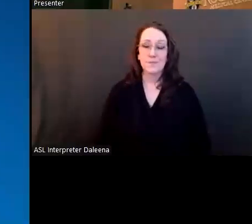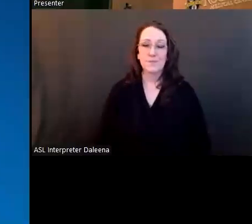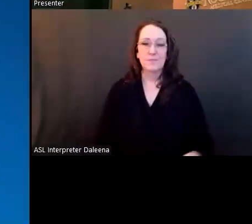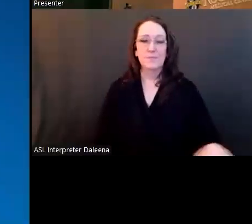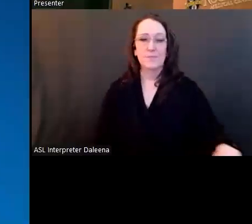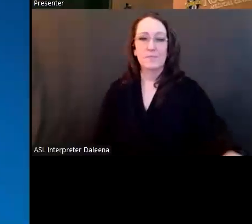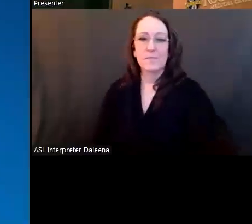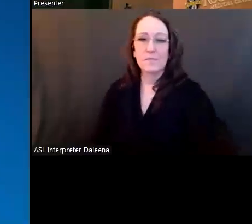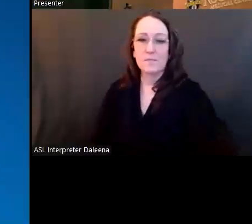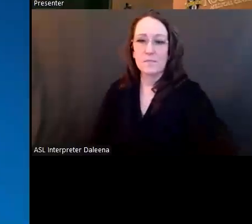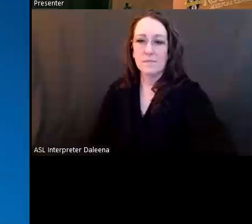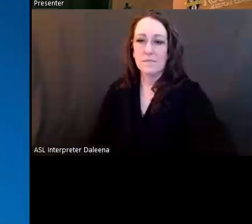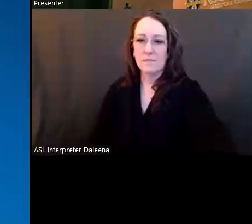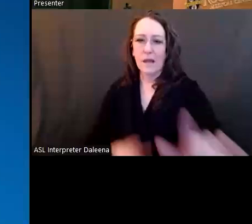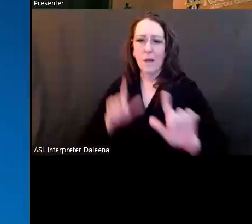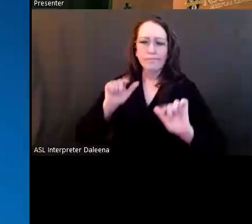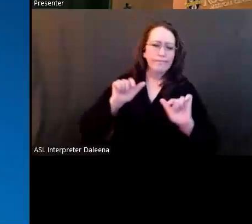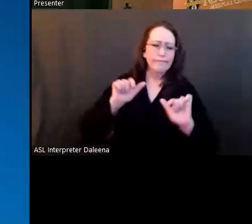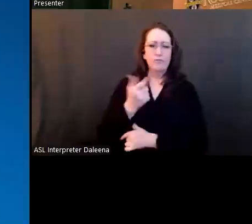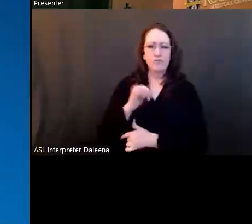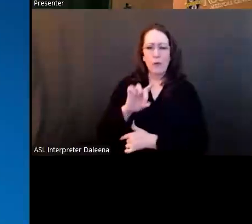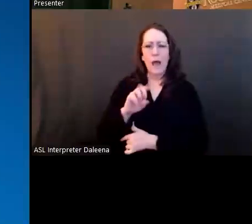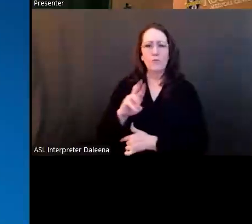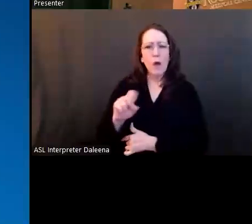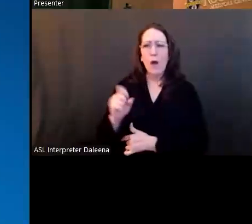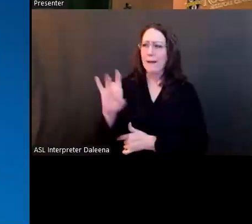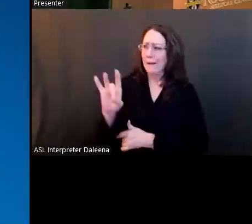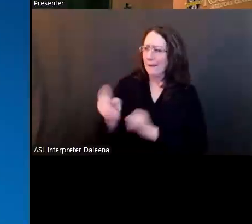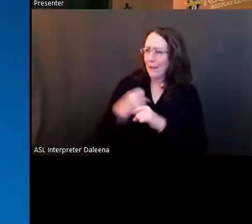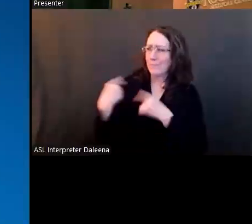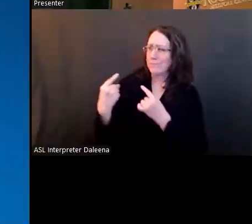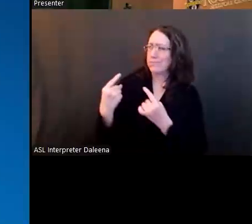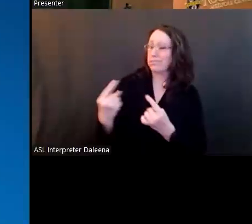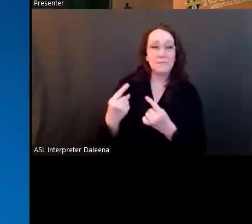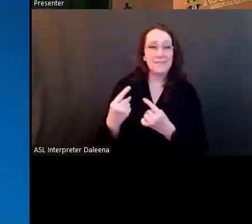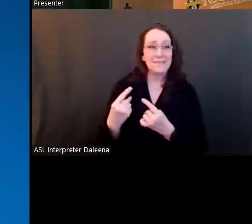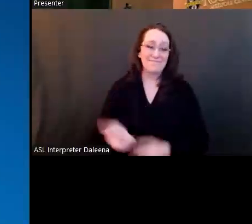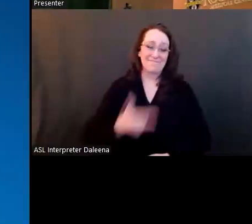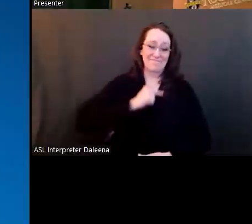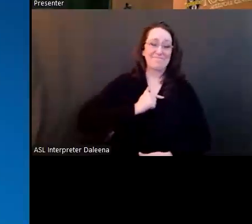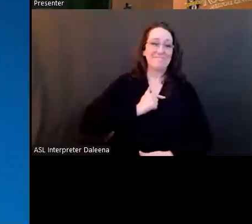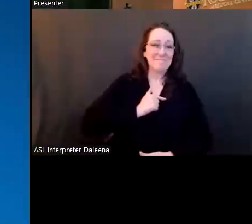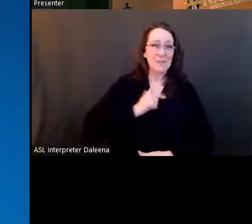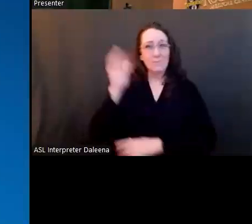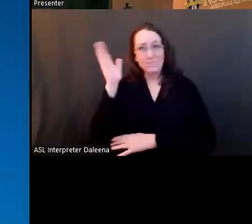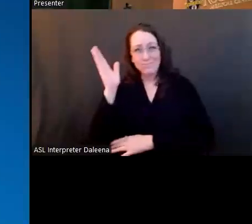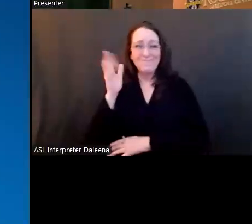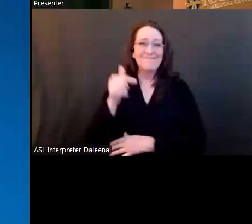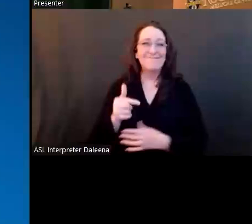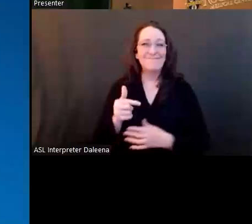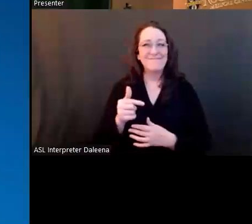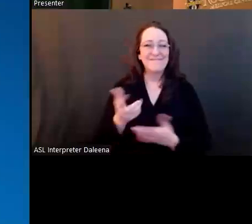I've been attending these grand rounds for 8 years now, so I guess I'm due to be on this side of the podium or on this side of the